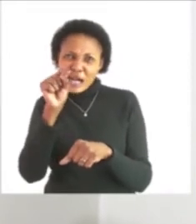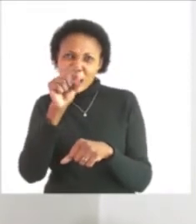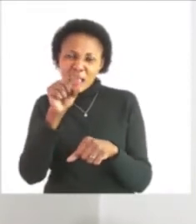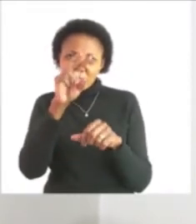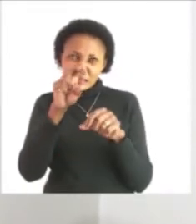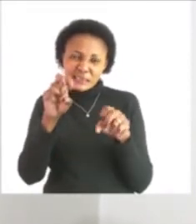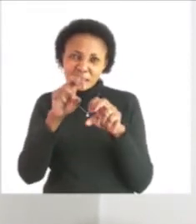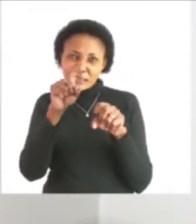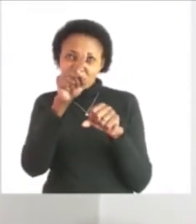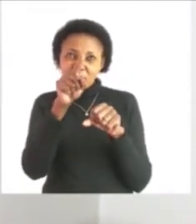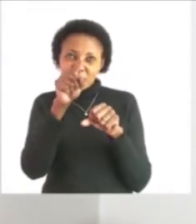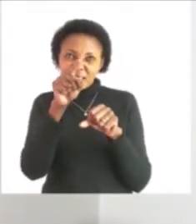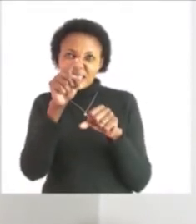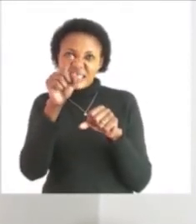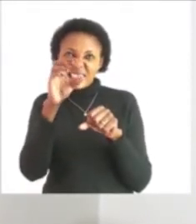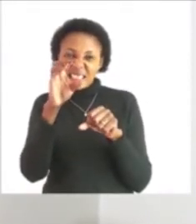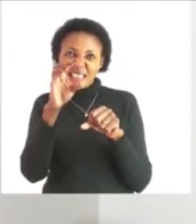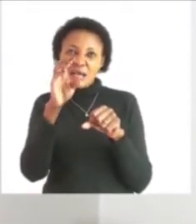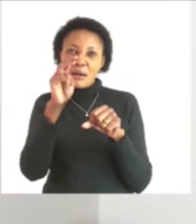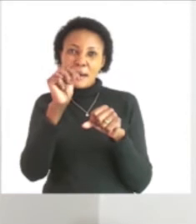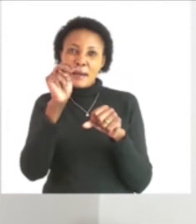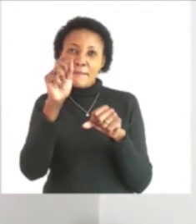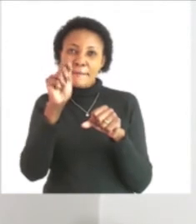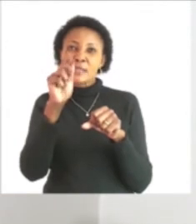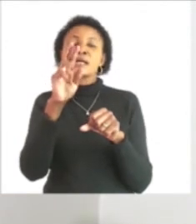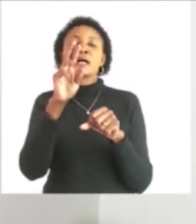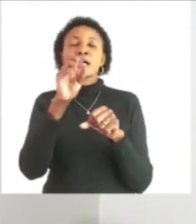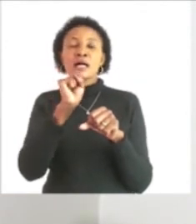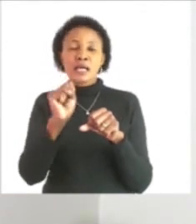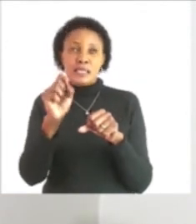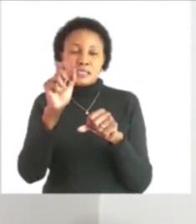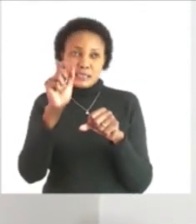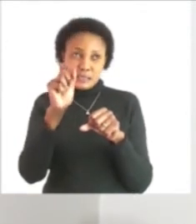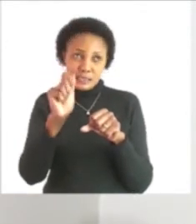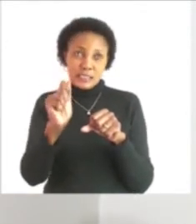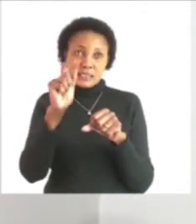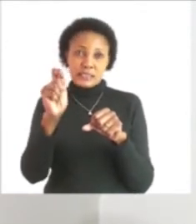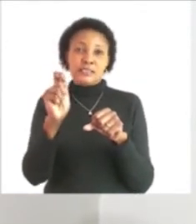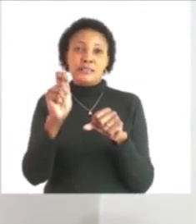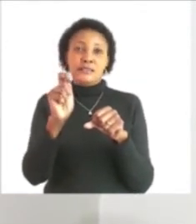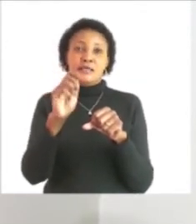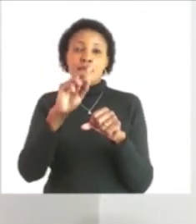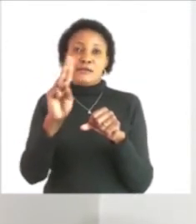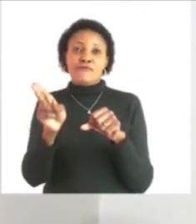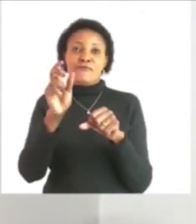the words cat, mat, rat, sat, bat, hat.